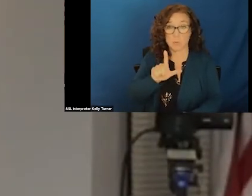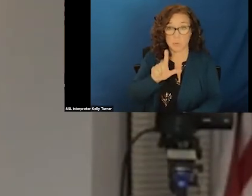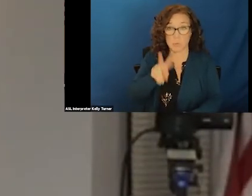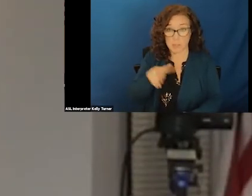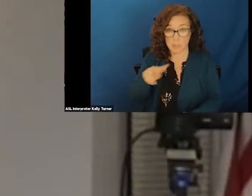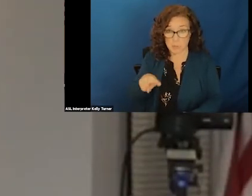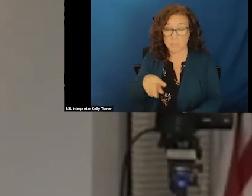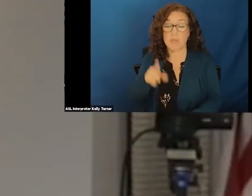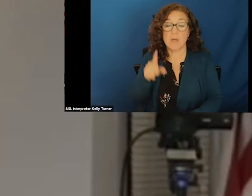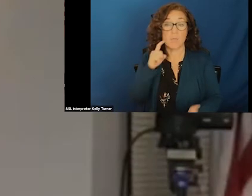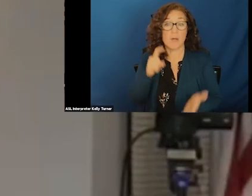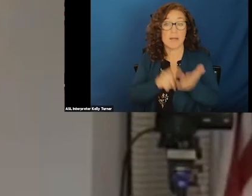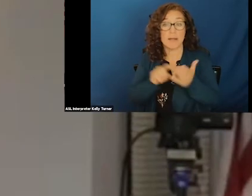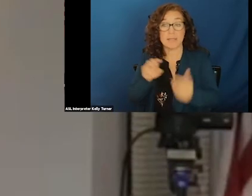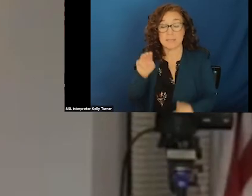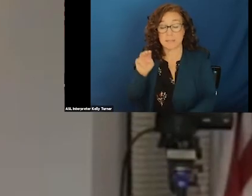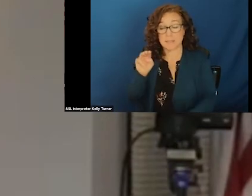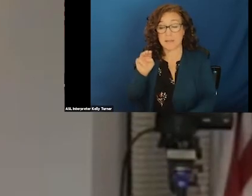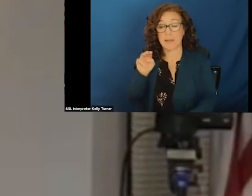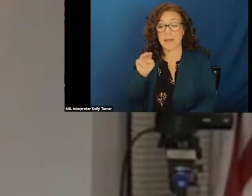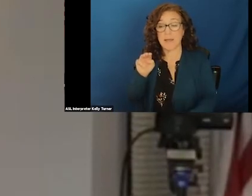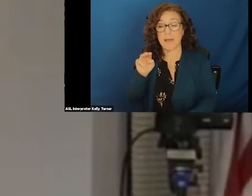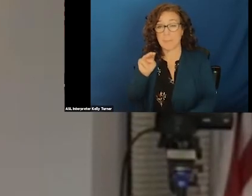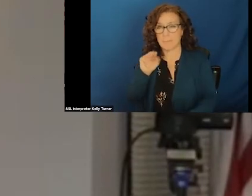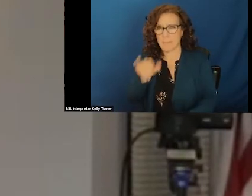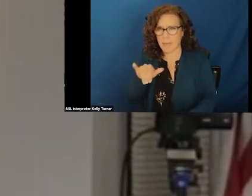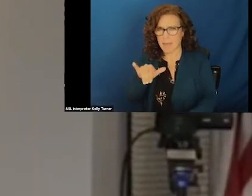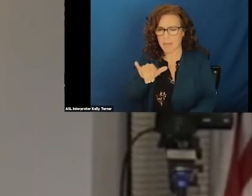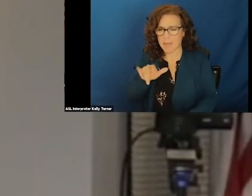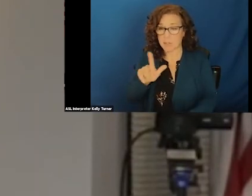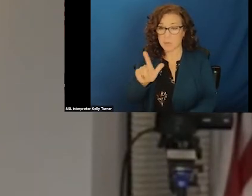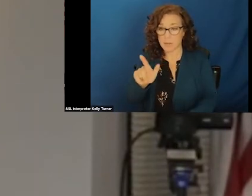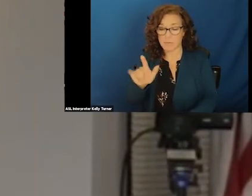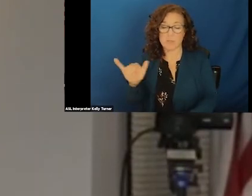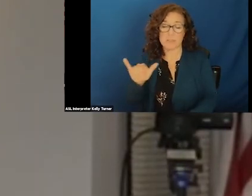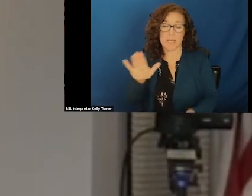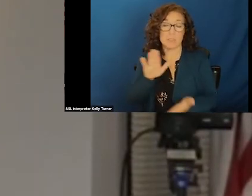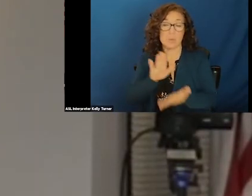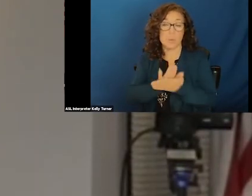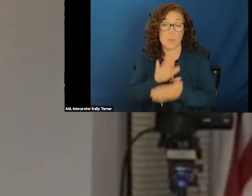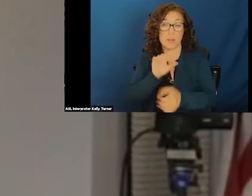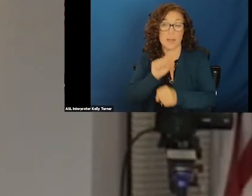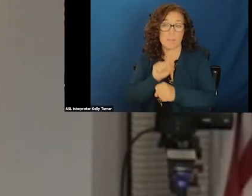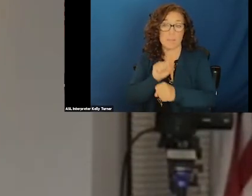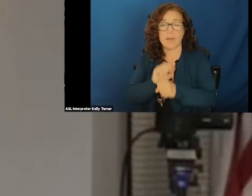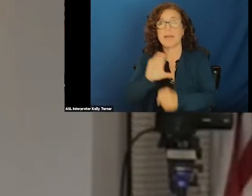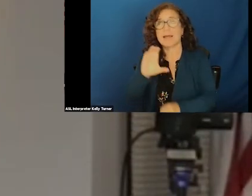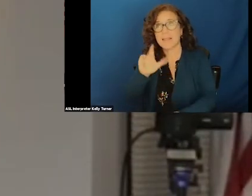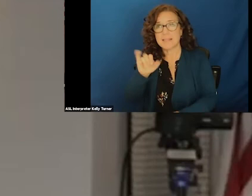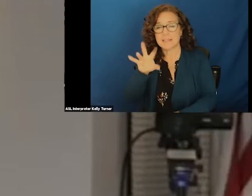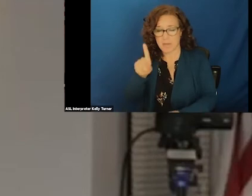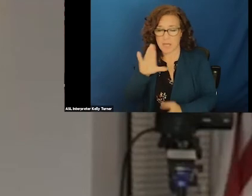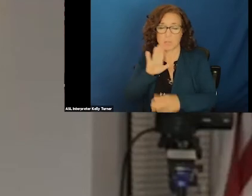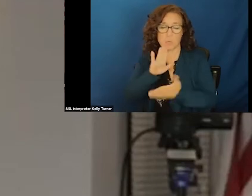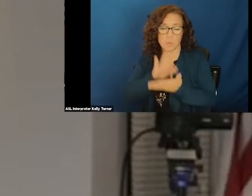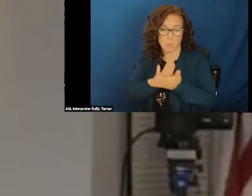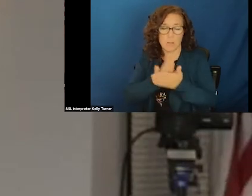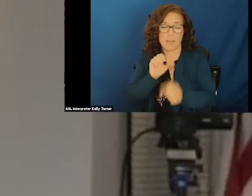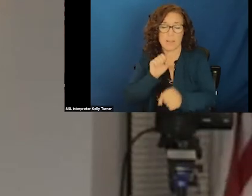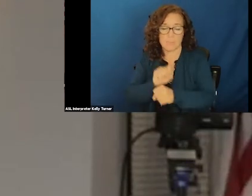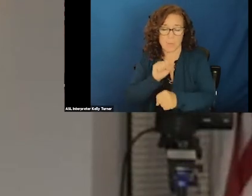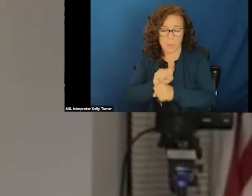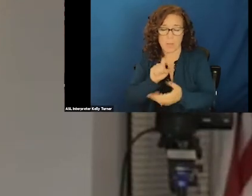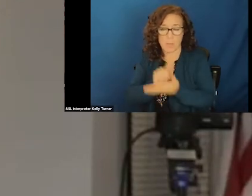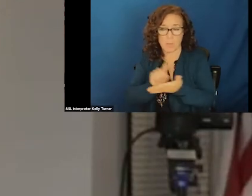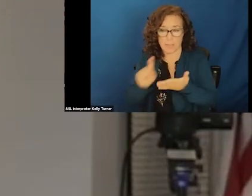classified professionals provide valuable services to the schools and students of the Santa Barbara Unified School District. And whereas classified professionals